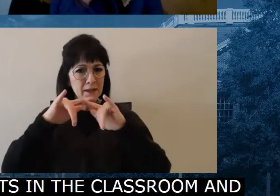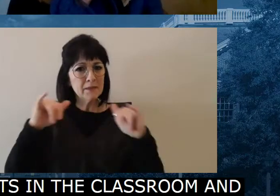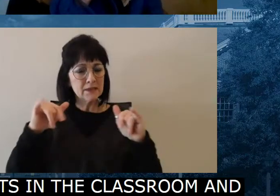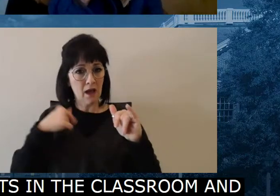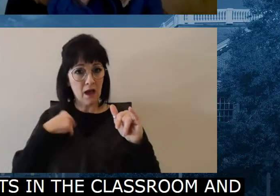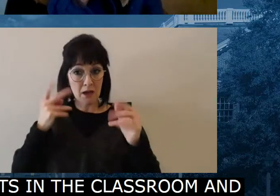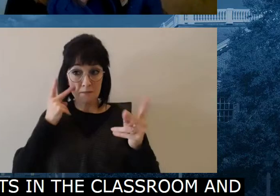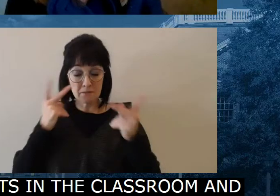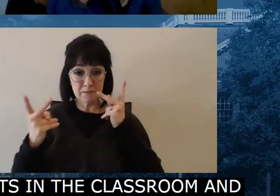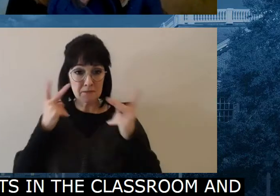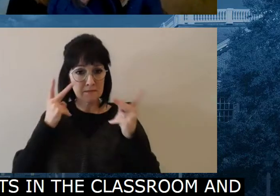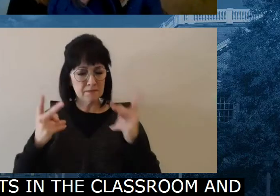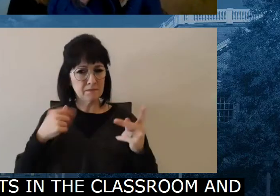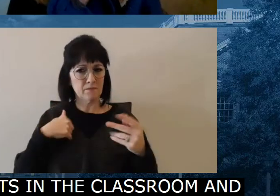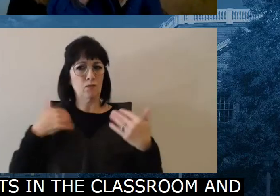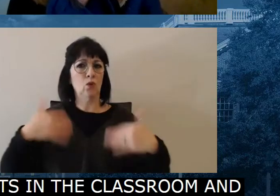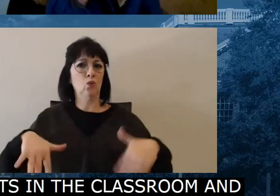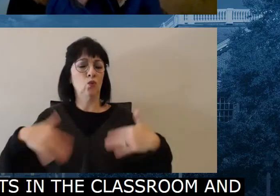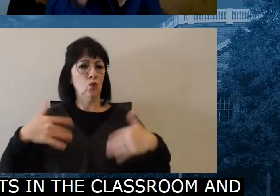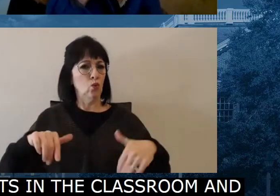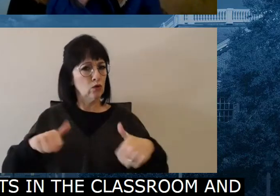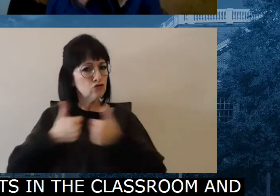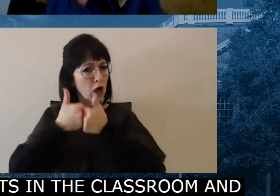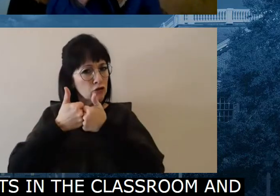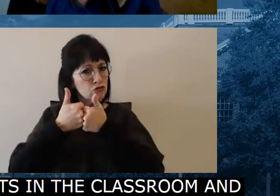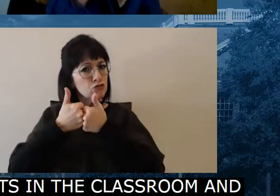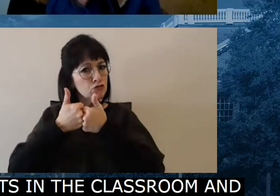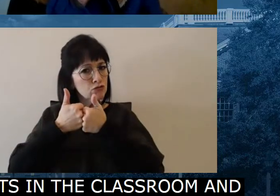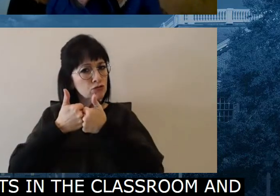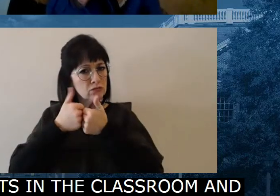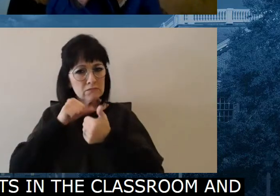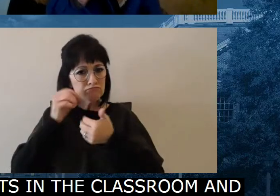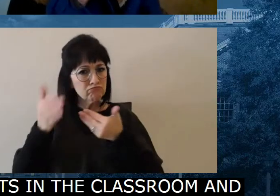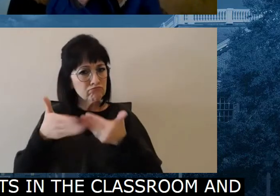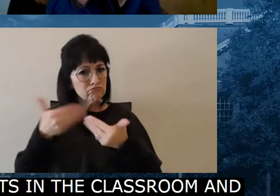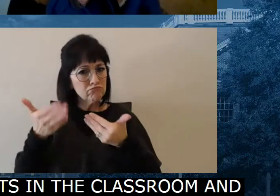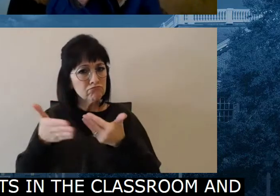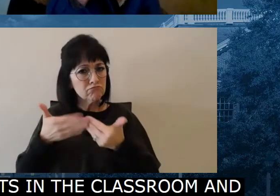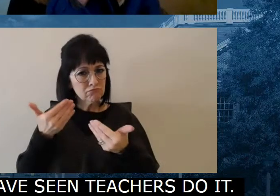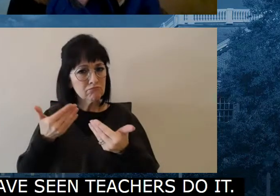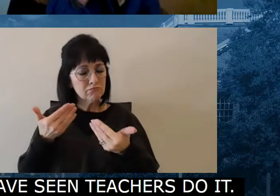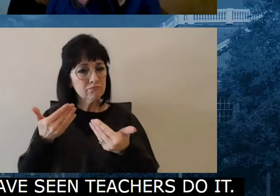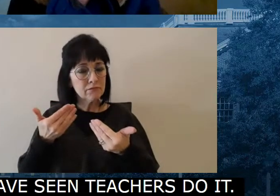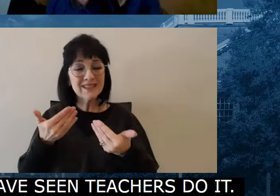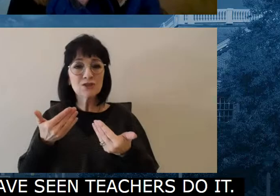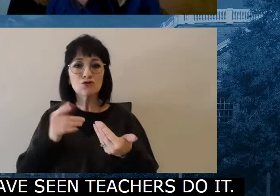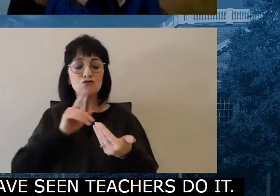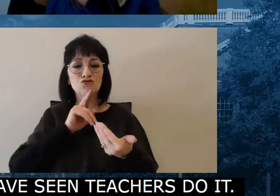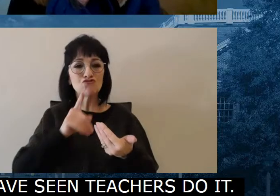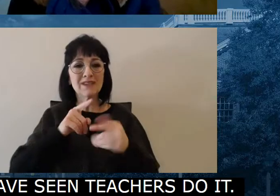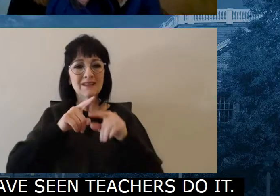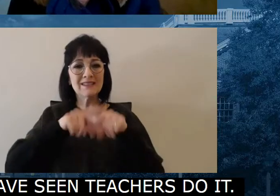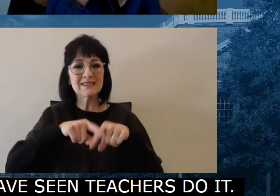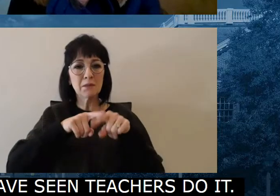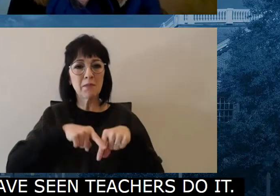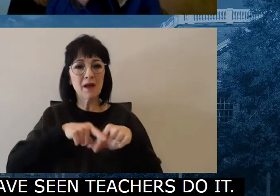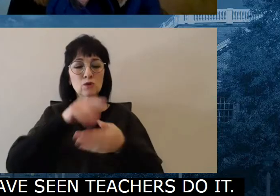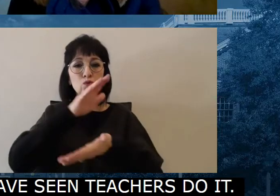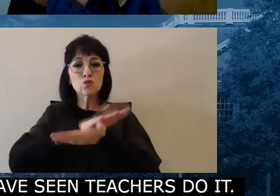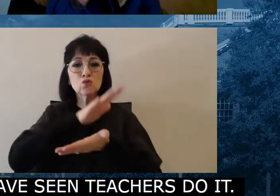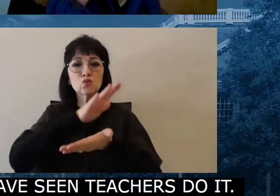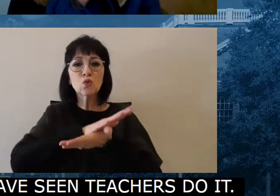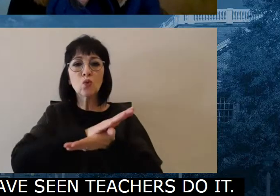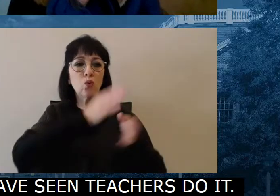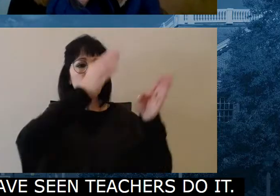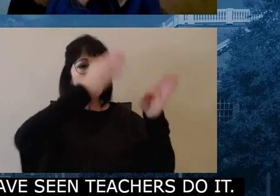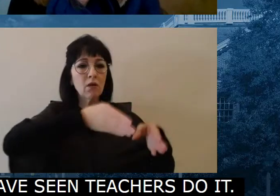do it. It's very challenging, but I think it's school by school and district by district as to